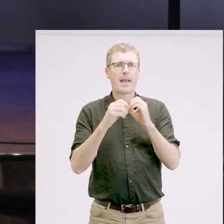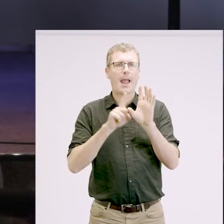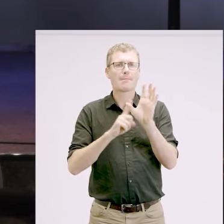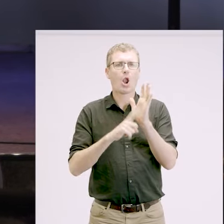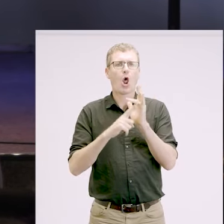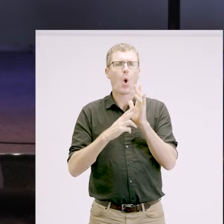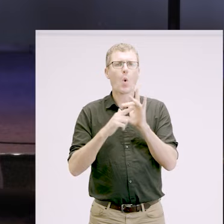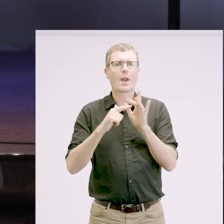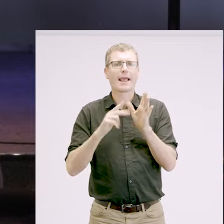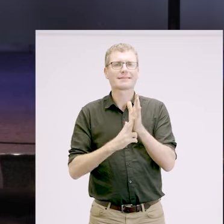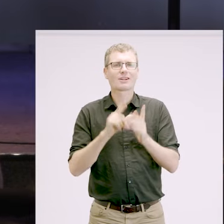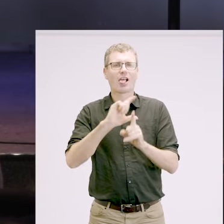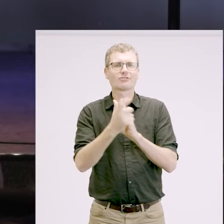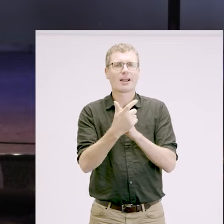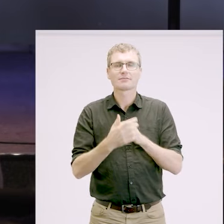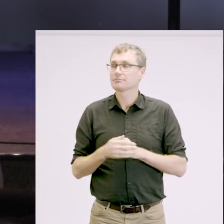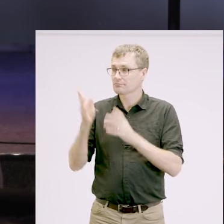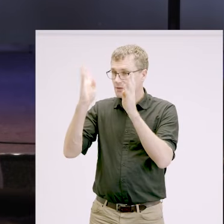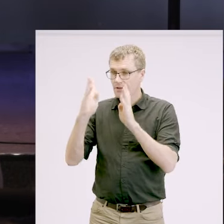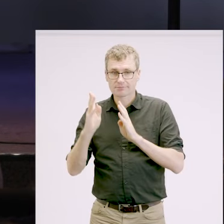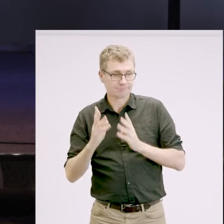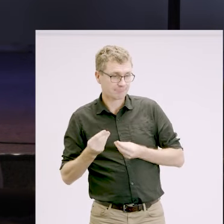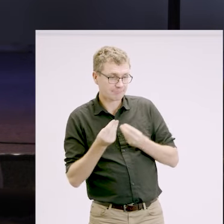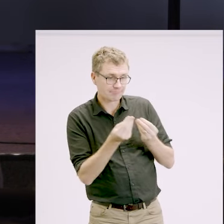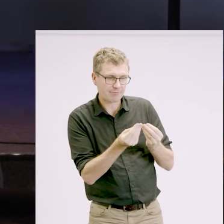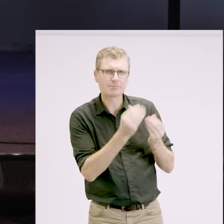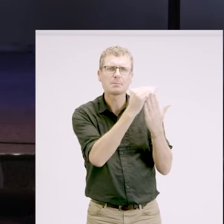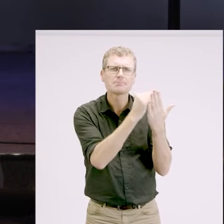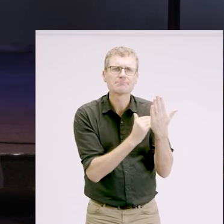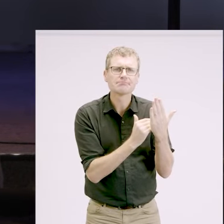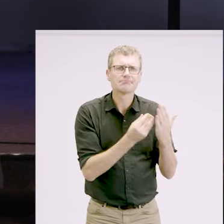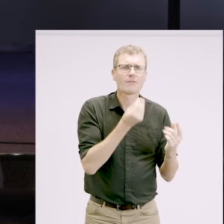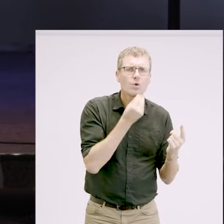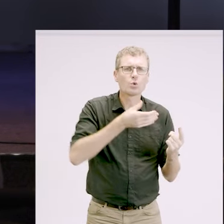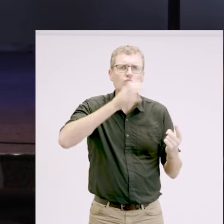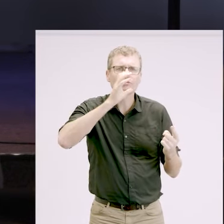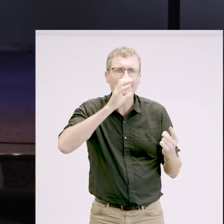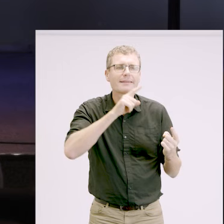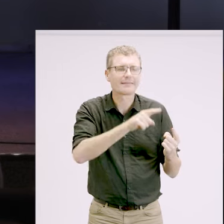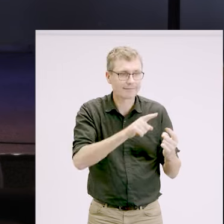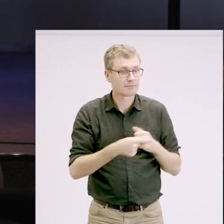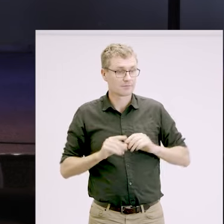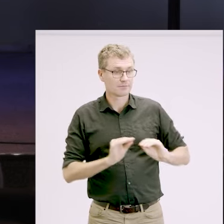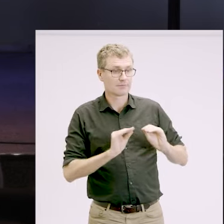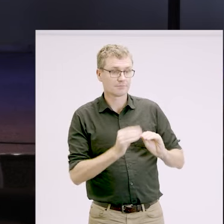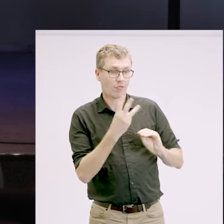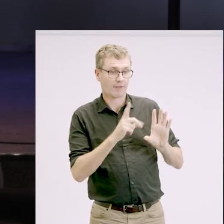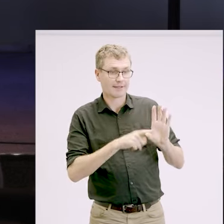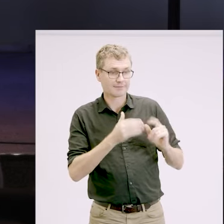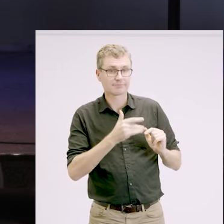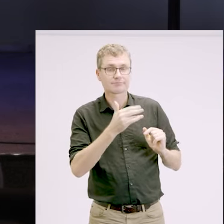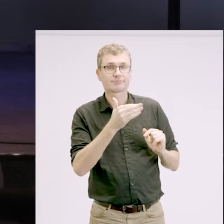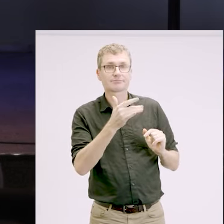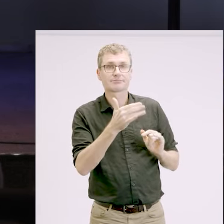going to baptize you in Babylonian culture. And then the king assigned them food and drink that they were to eat. And then they were to